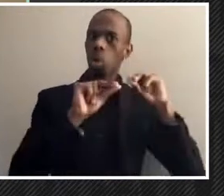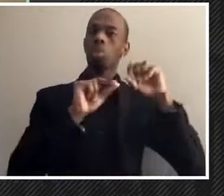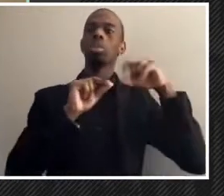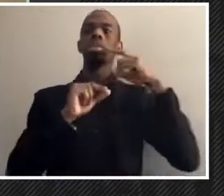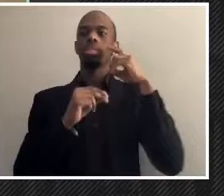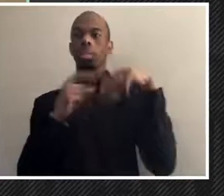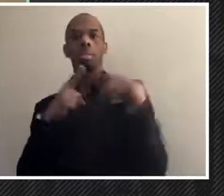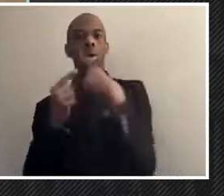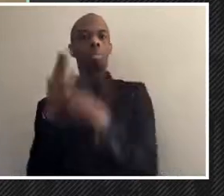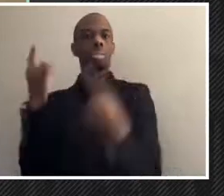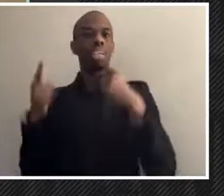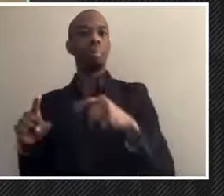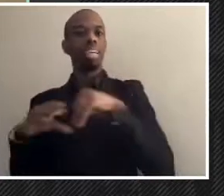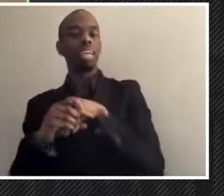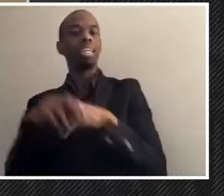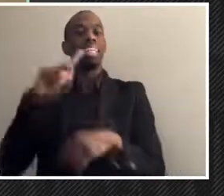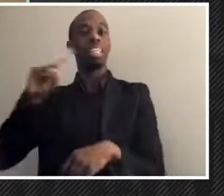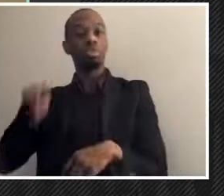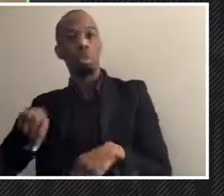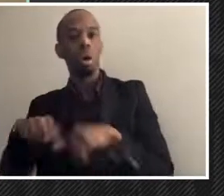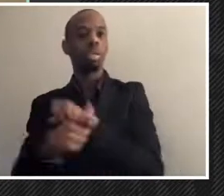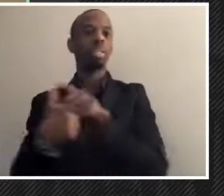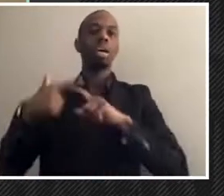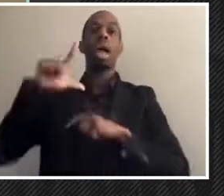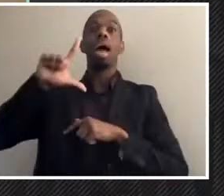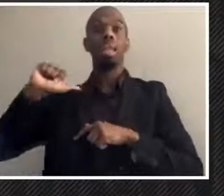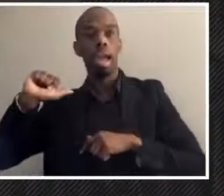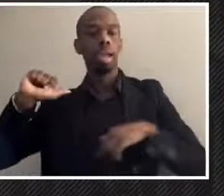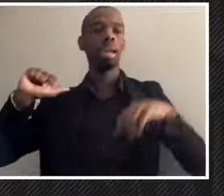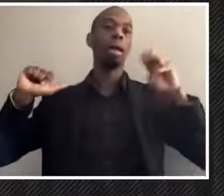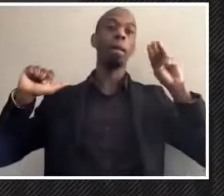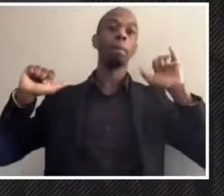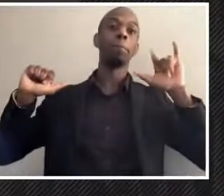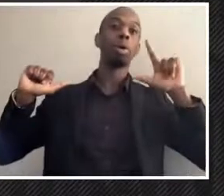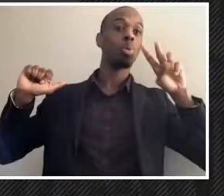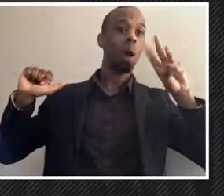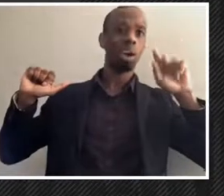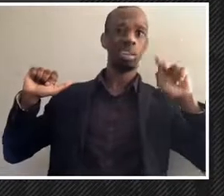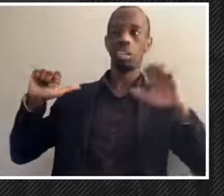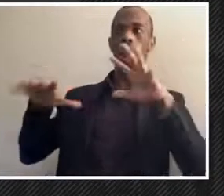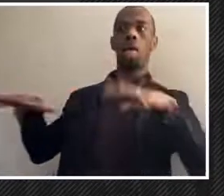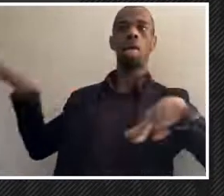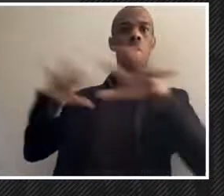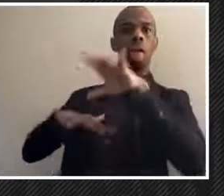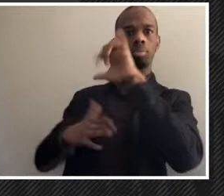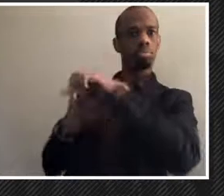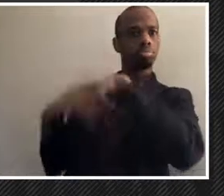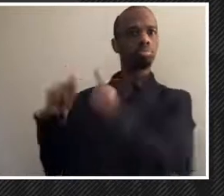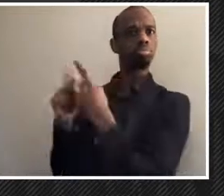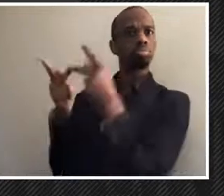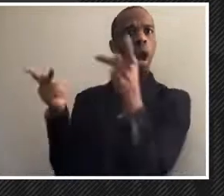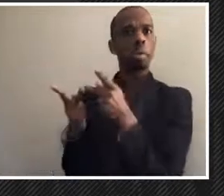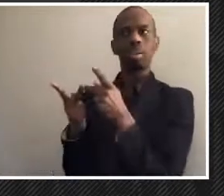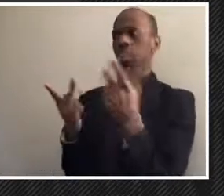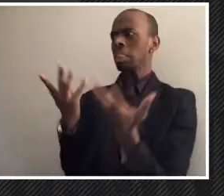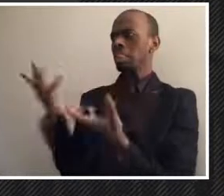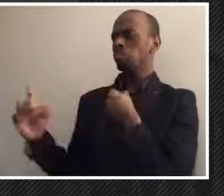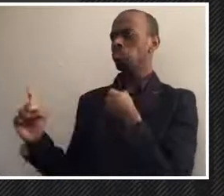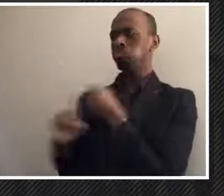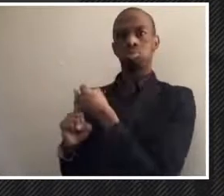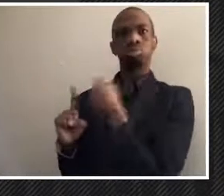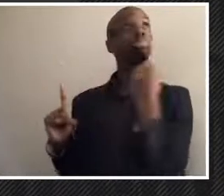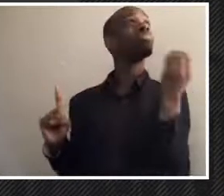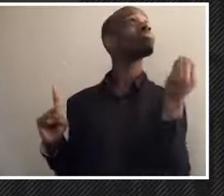in Chicago, in Milwaukee, and what you can do about it. Absolutely. I want